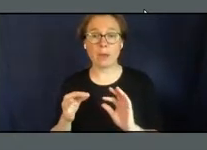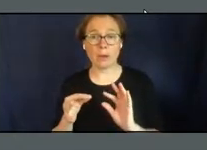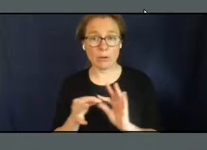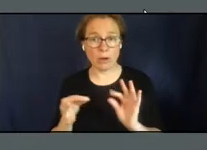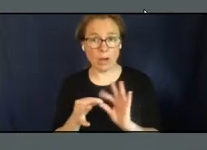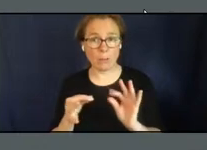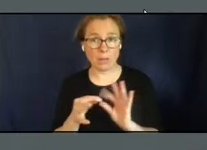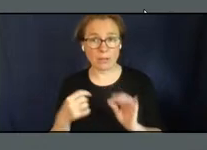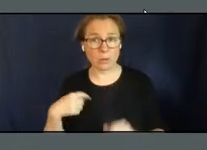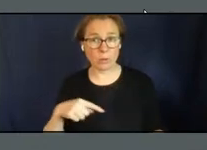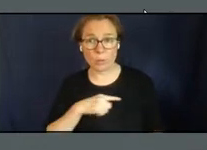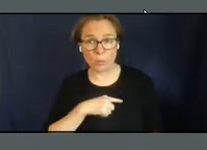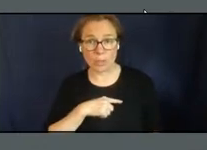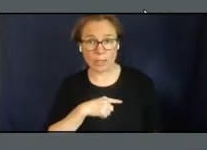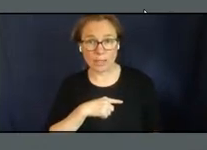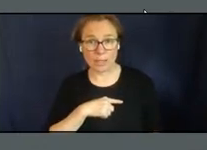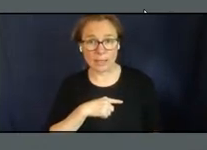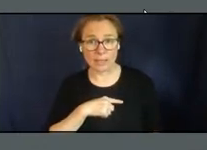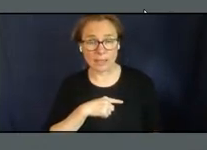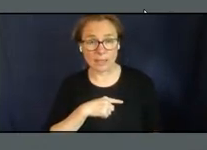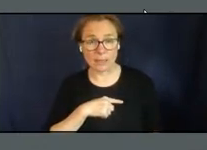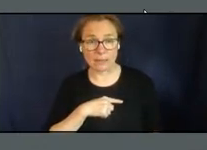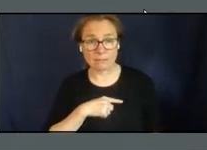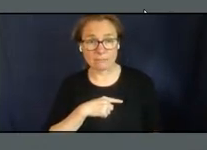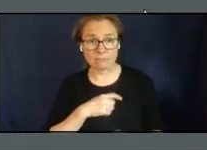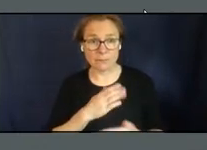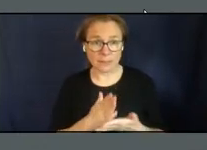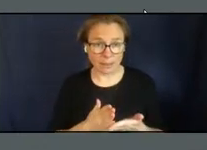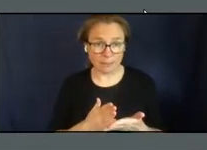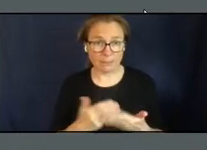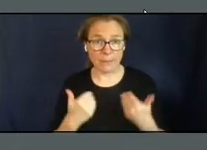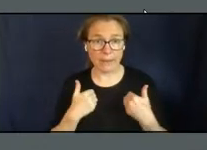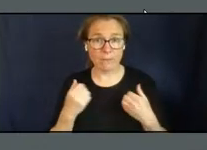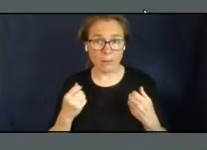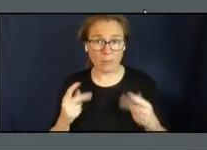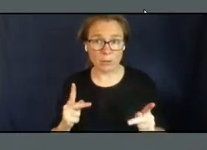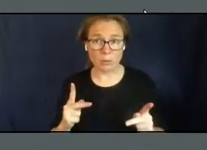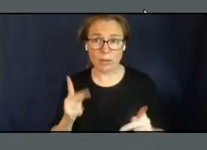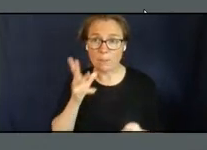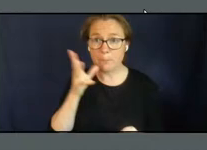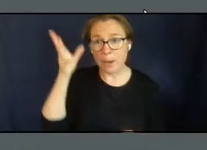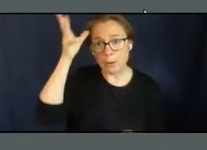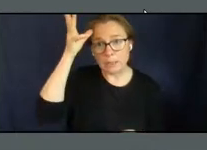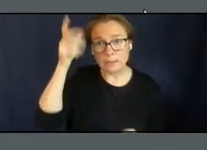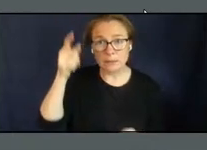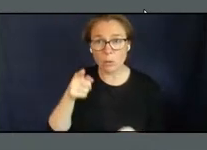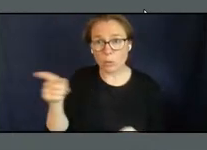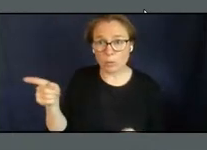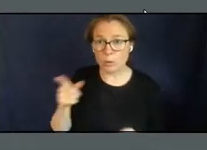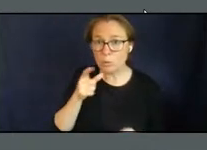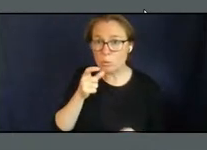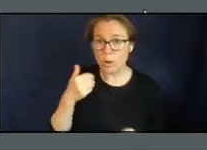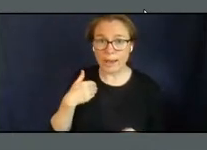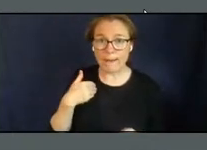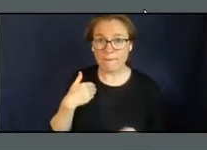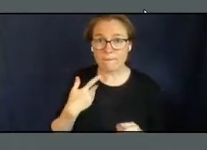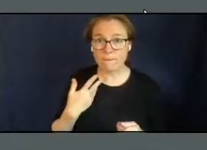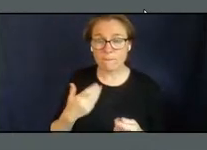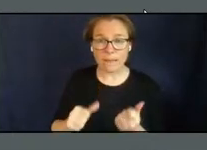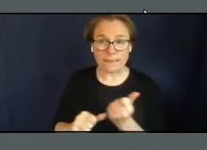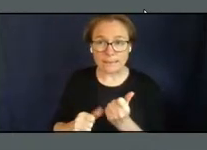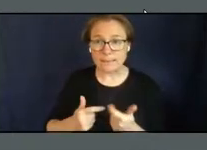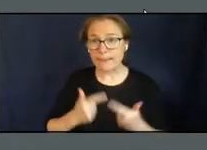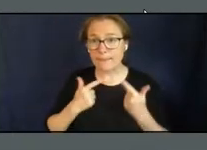have had opportunity to have parents or whatever in long-term care facilities and the like, one thing that